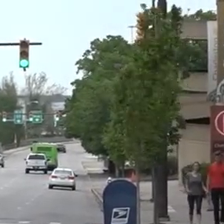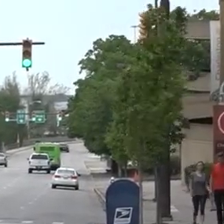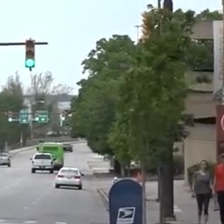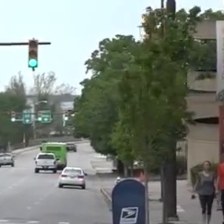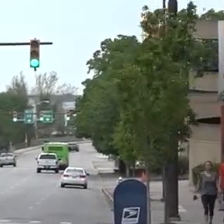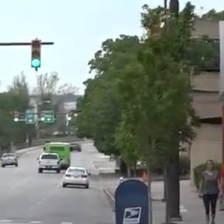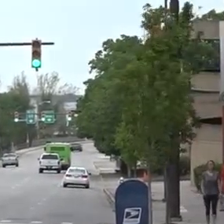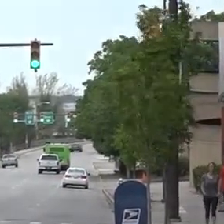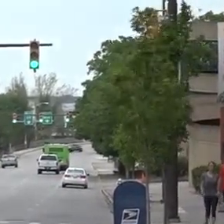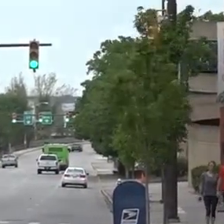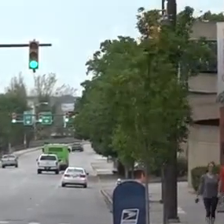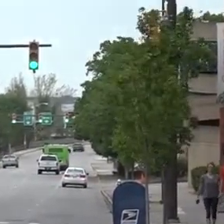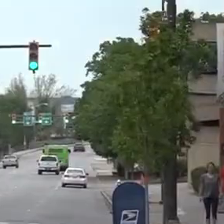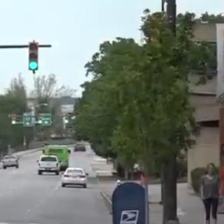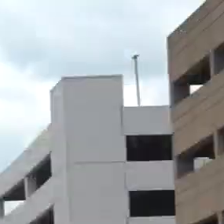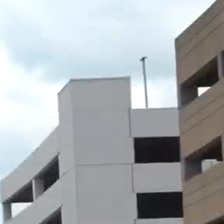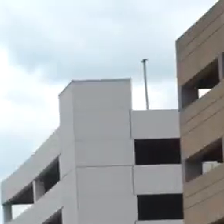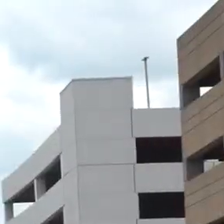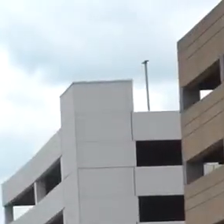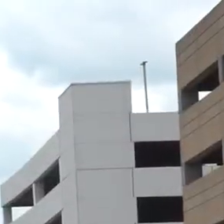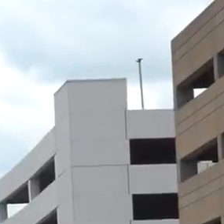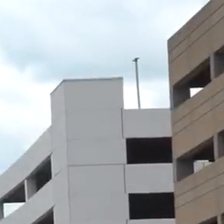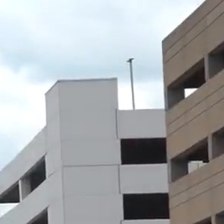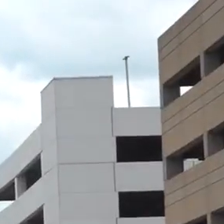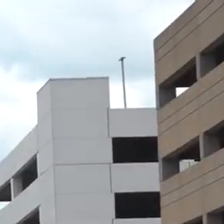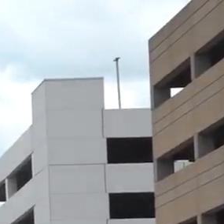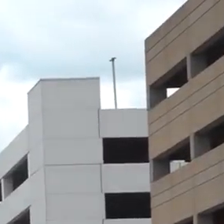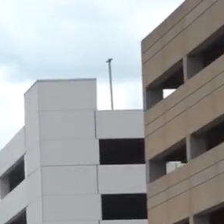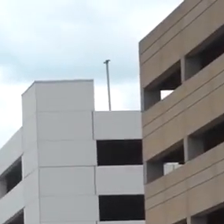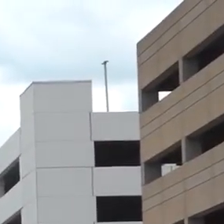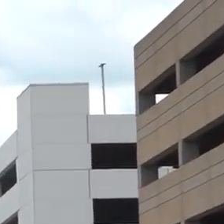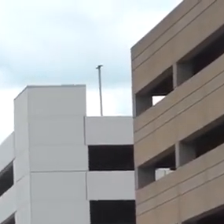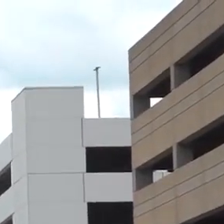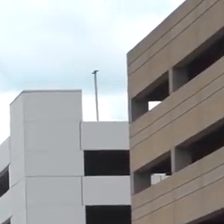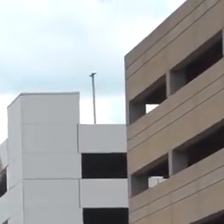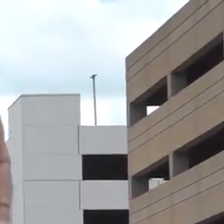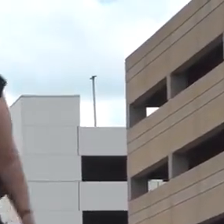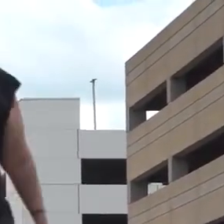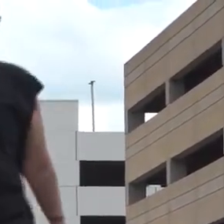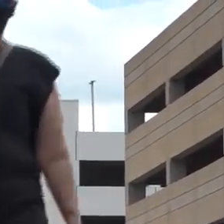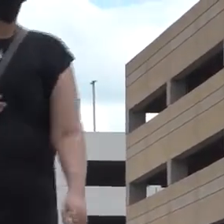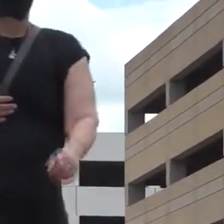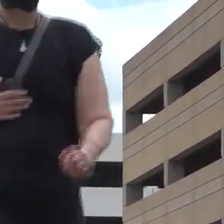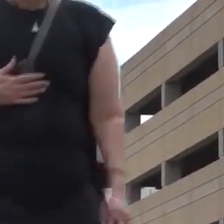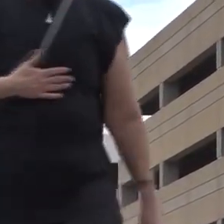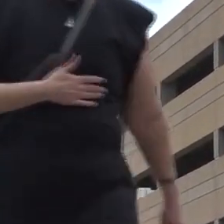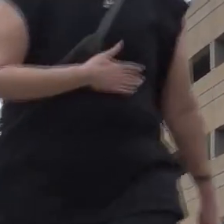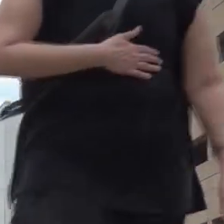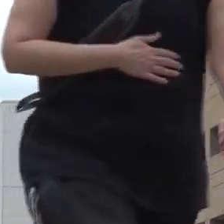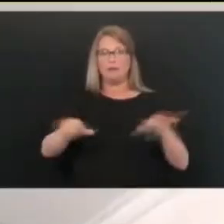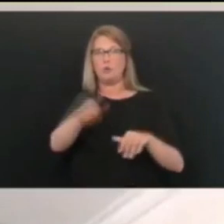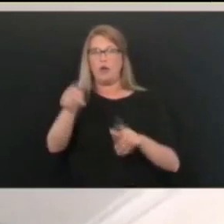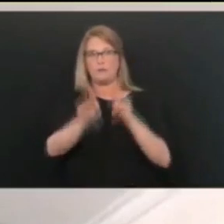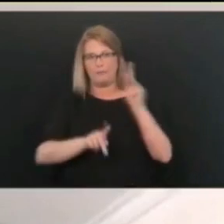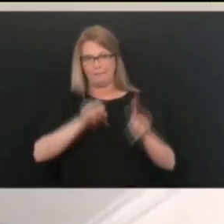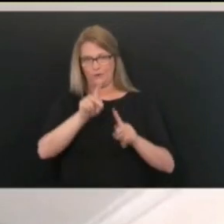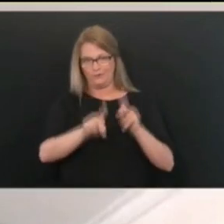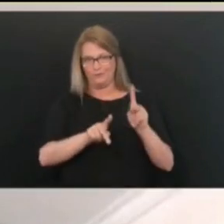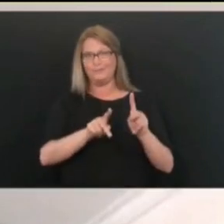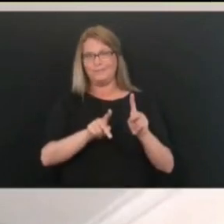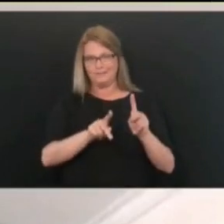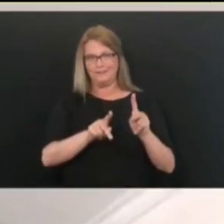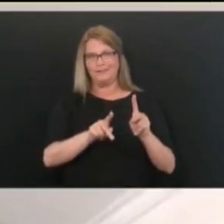tourists are likely to come into the state as it reopens faster than surrounding states and for the long Memorial Day weekend. So as